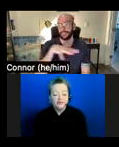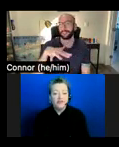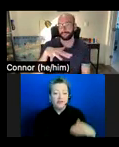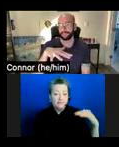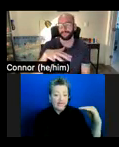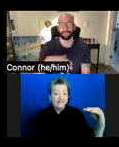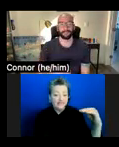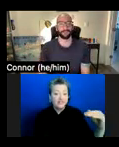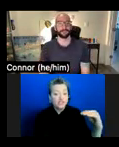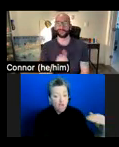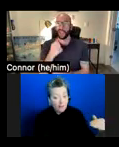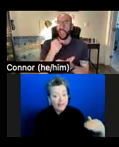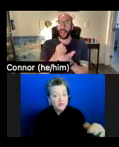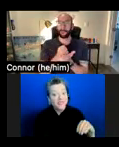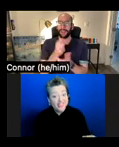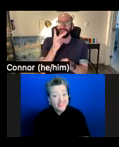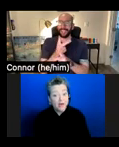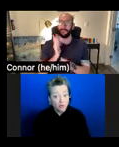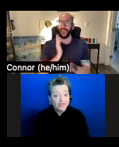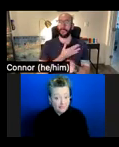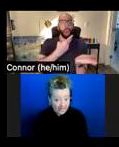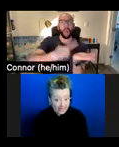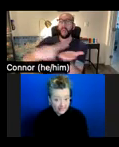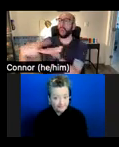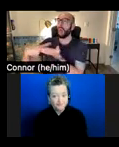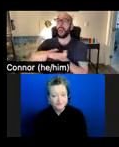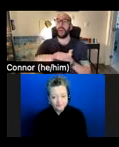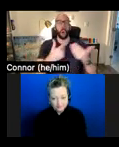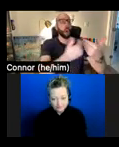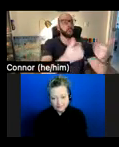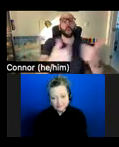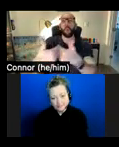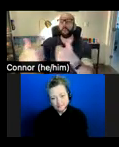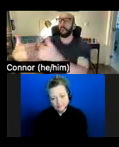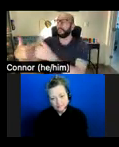There are very many different topics within that workspace.